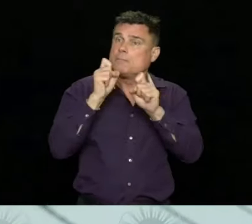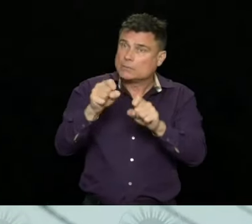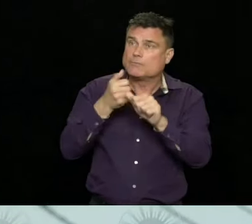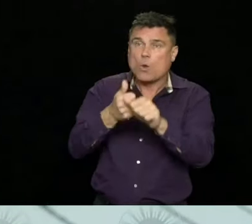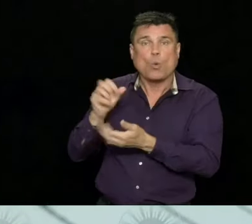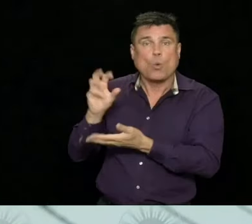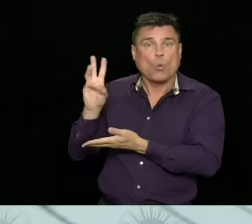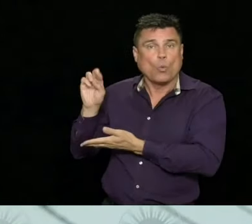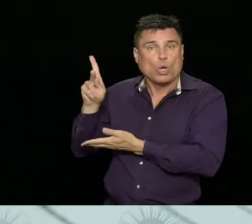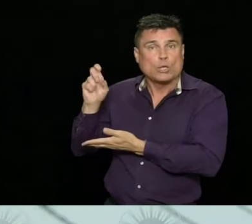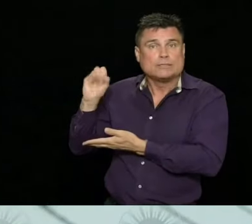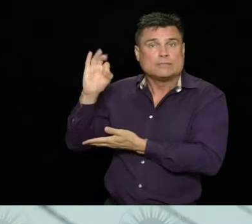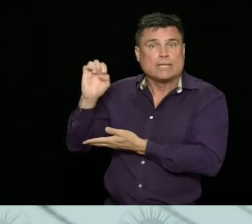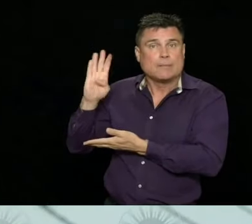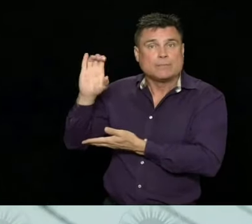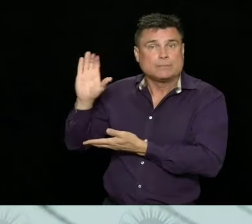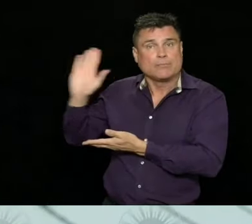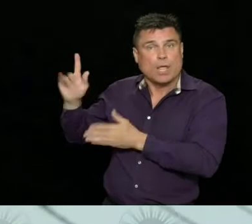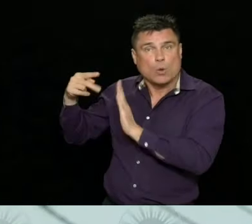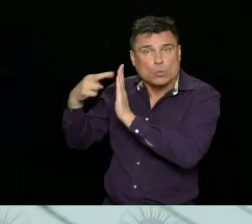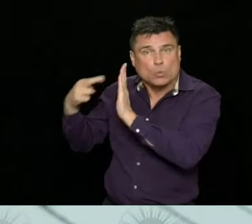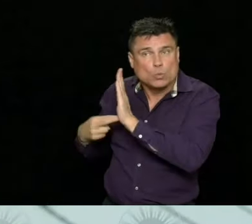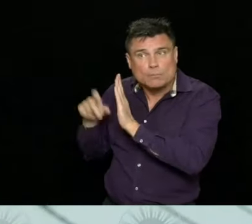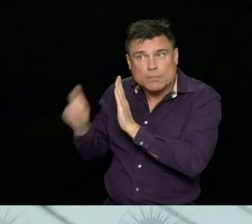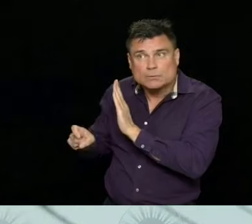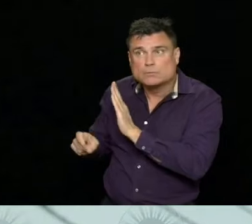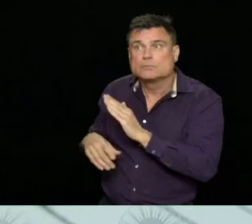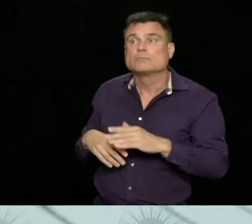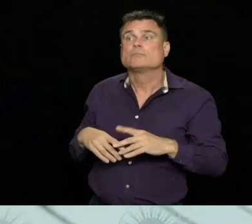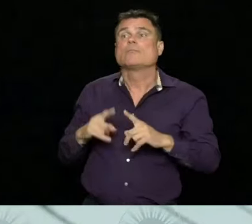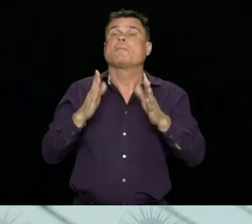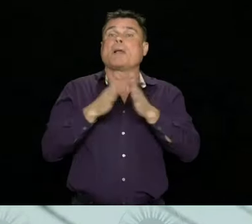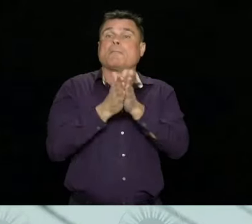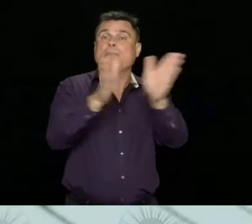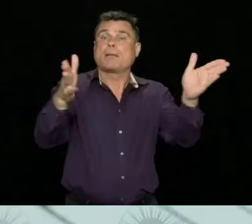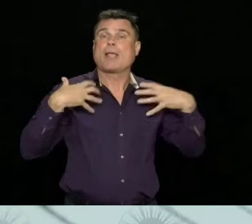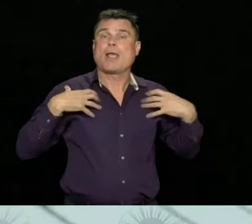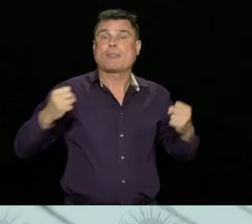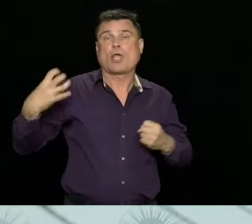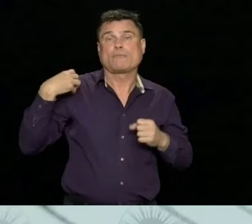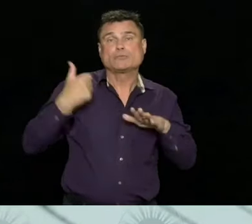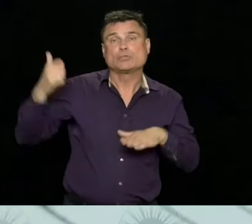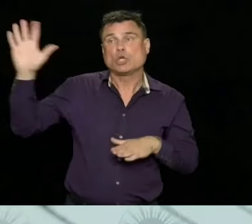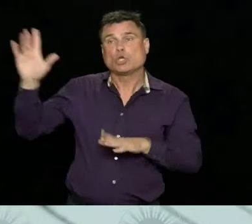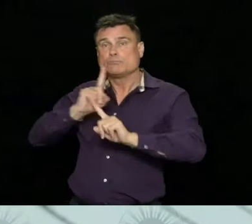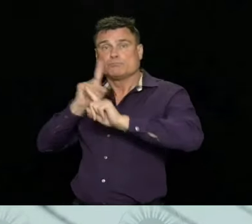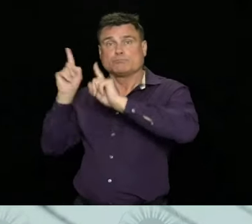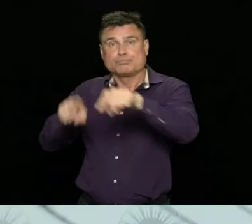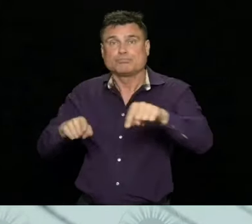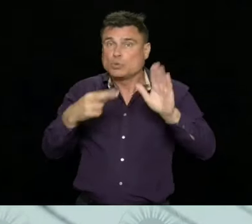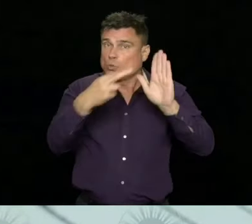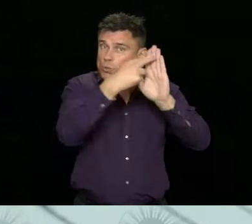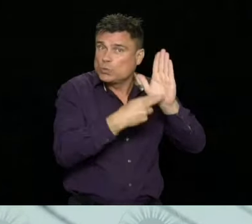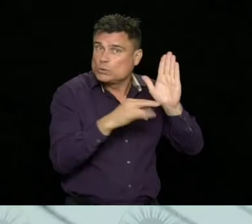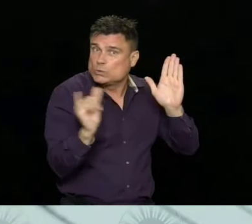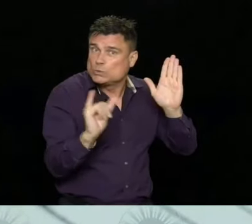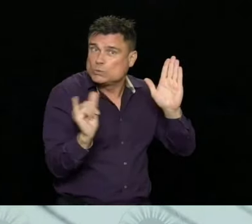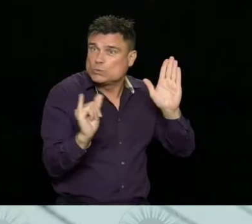help with them to devise their own particular plans. And what is needed, there's a 6-stage